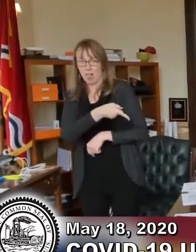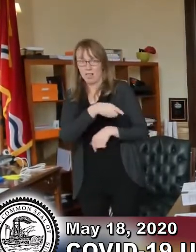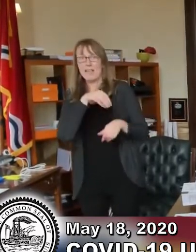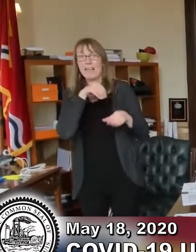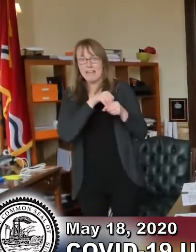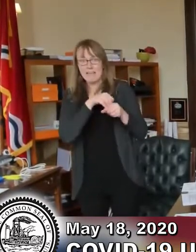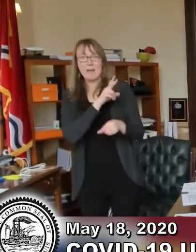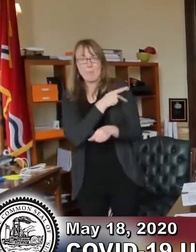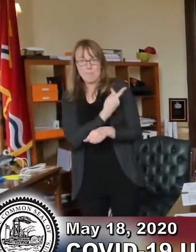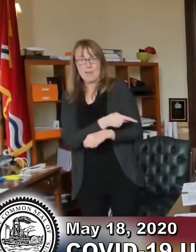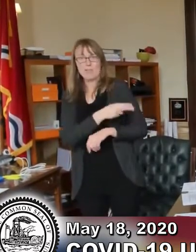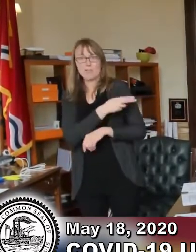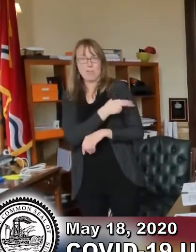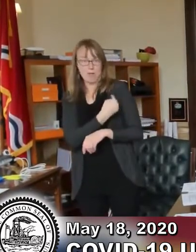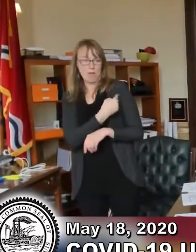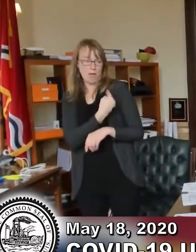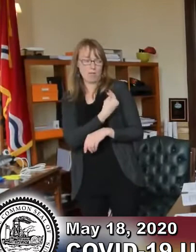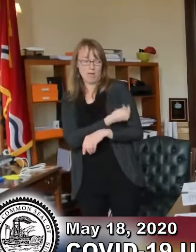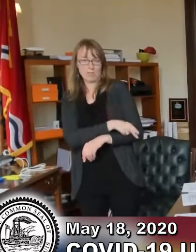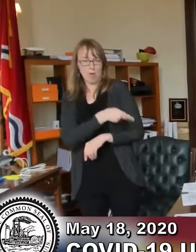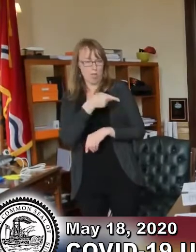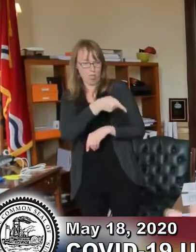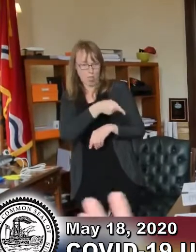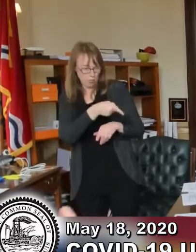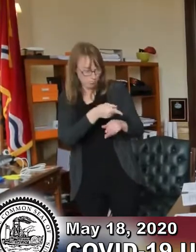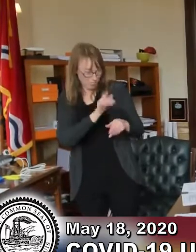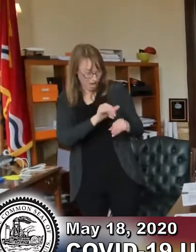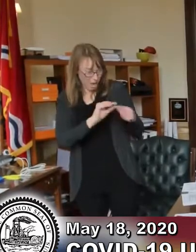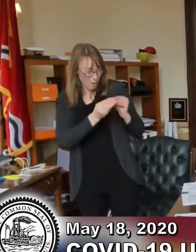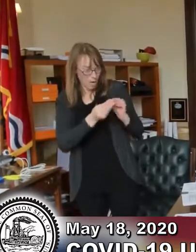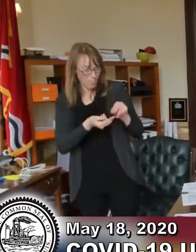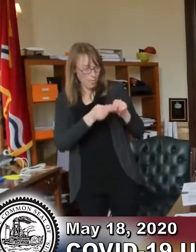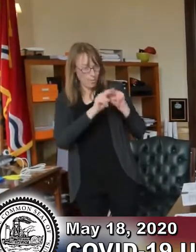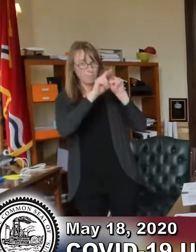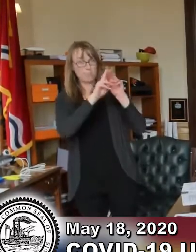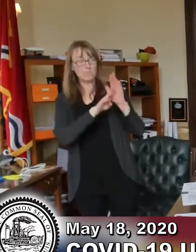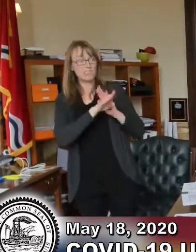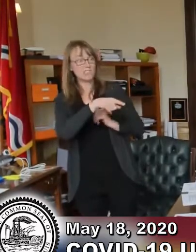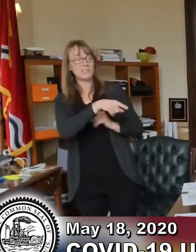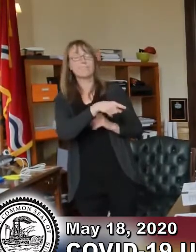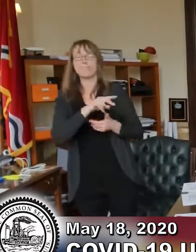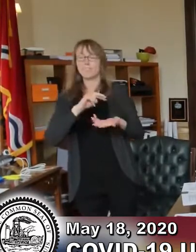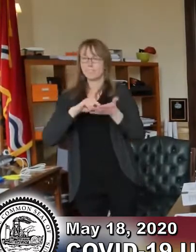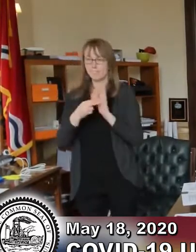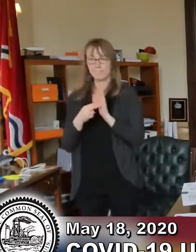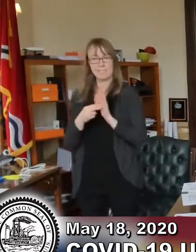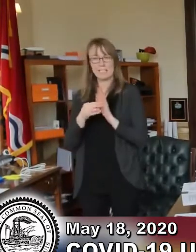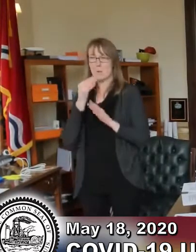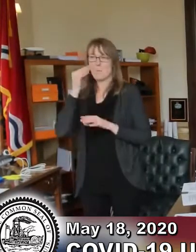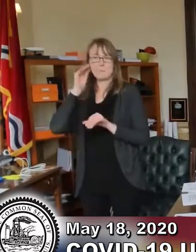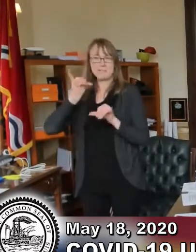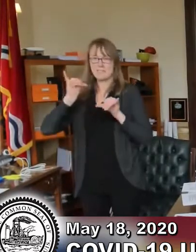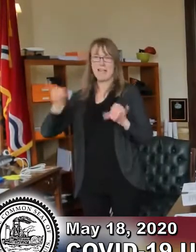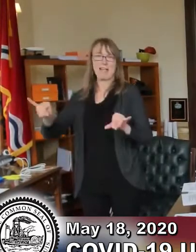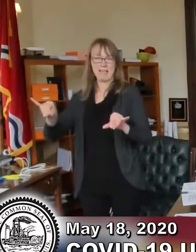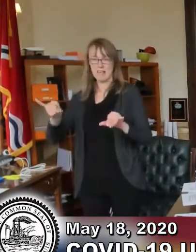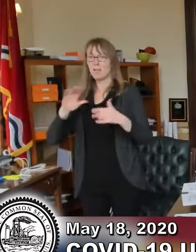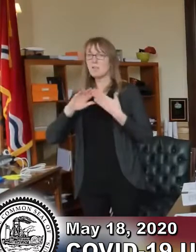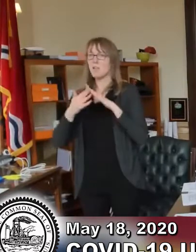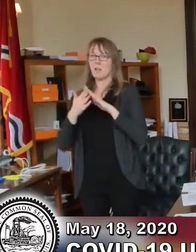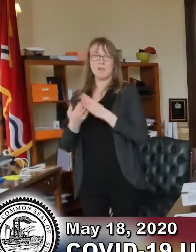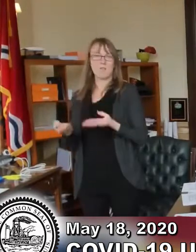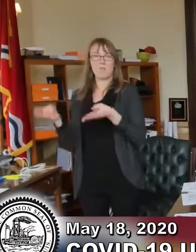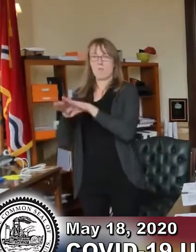time to, just go all out as if things were like they were before, because they're not. We still have a